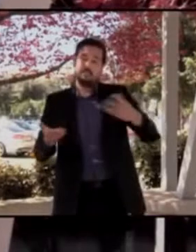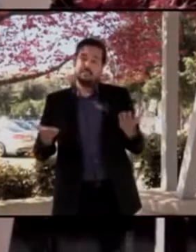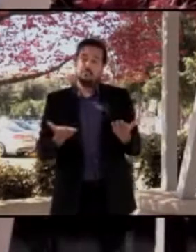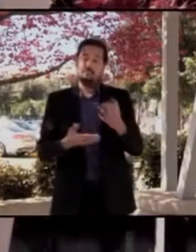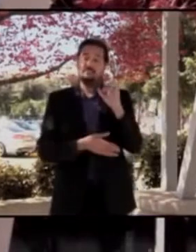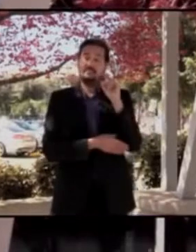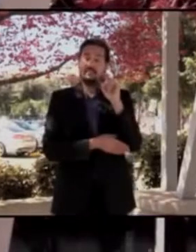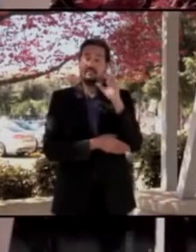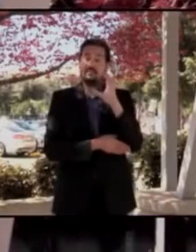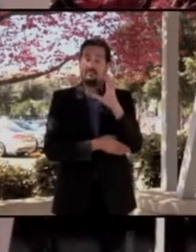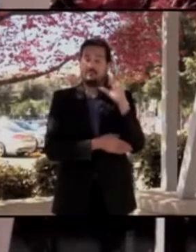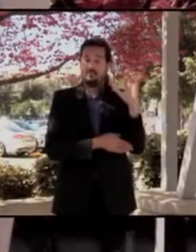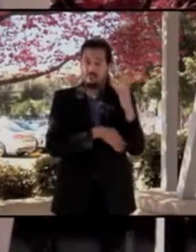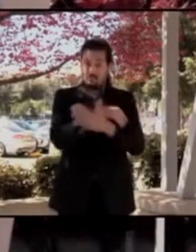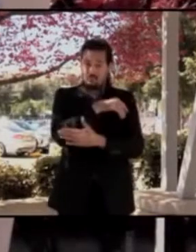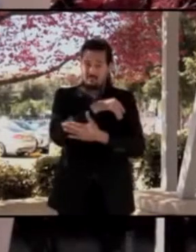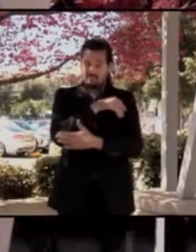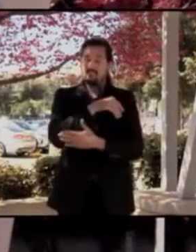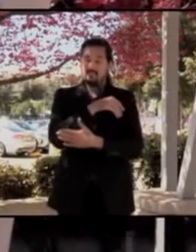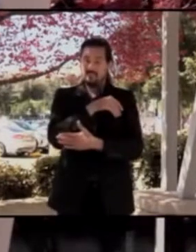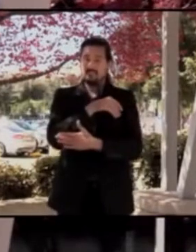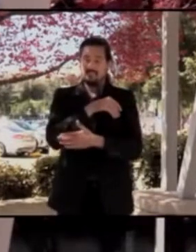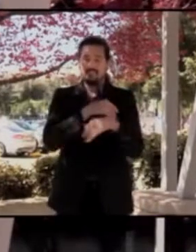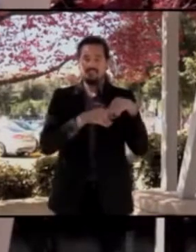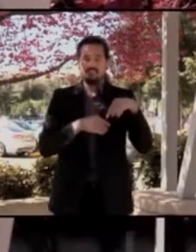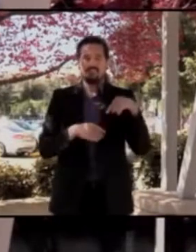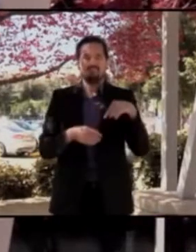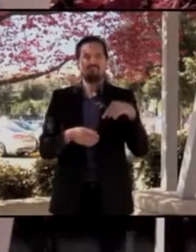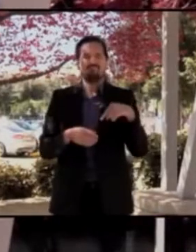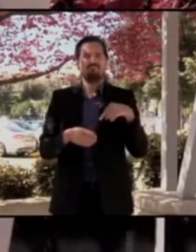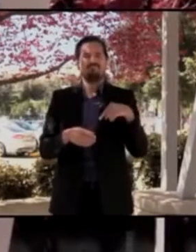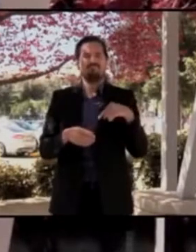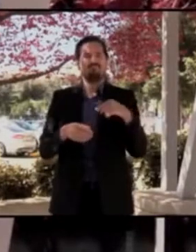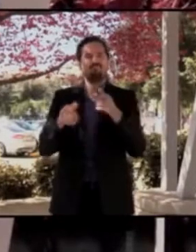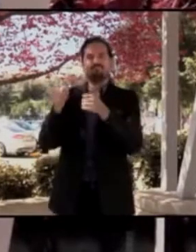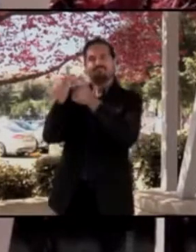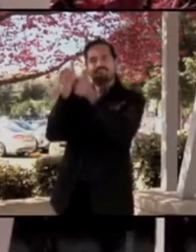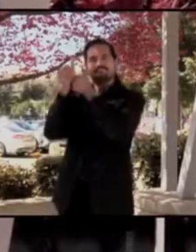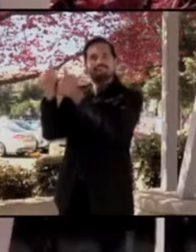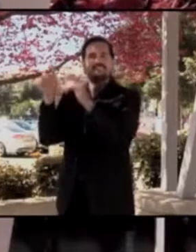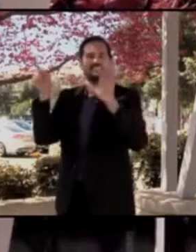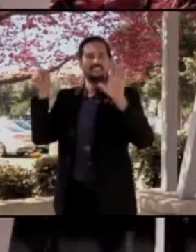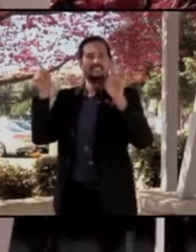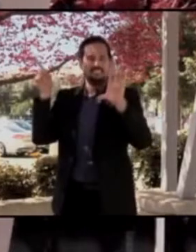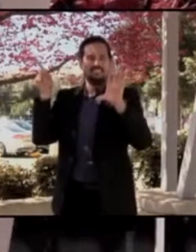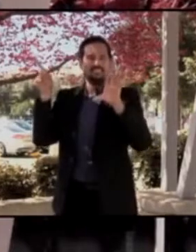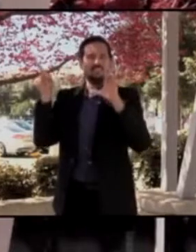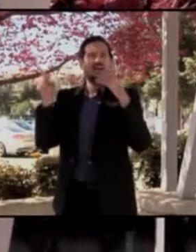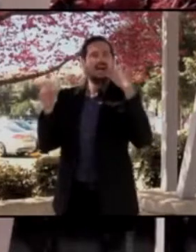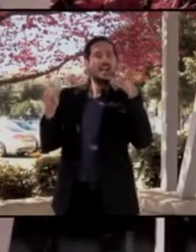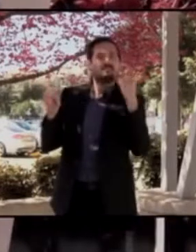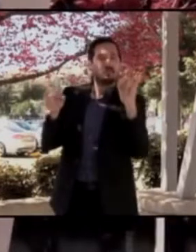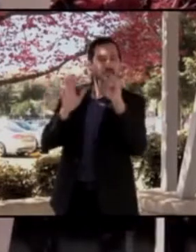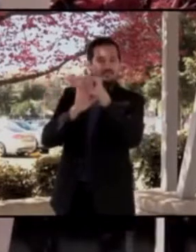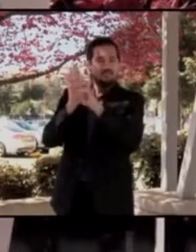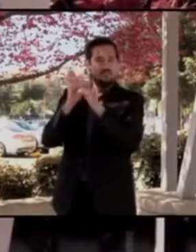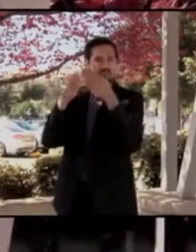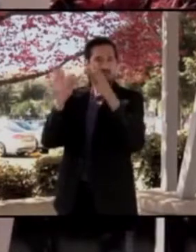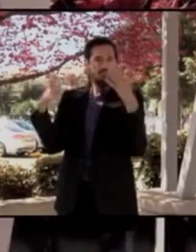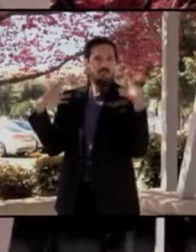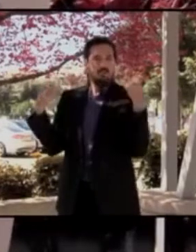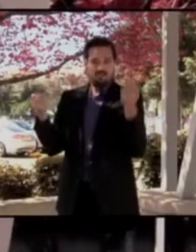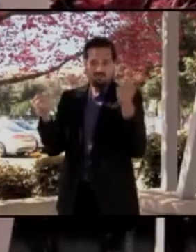are pretty much aligned with the state and with the CDC. So we're not going to have local guidance that's